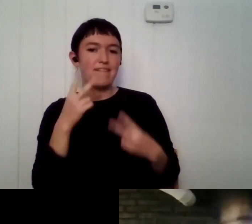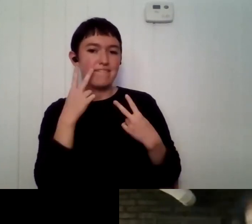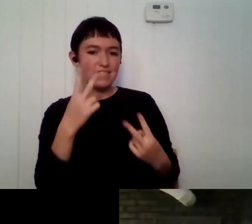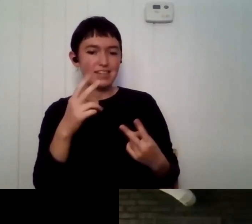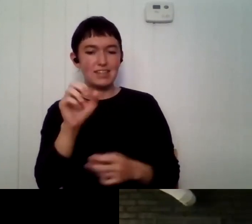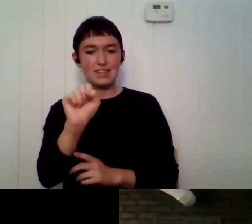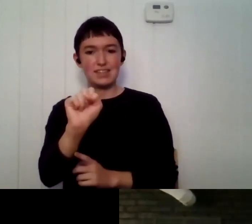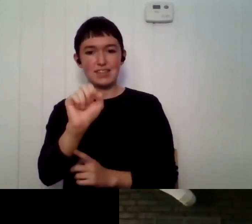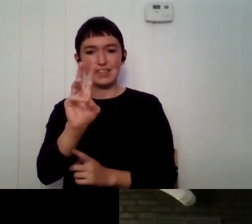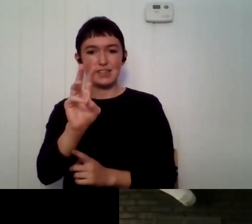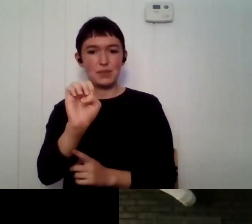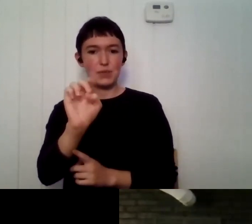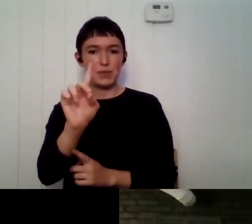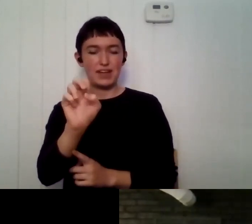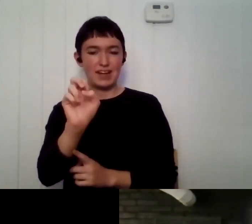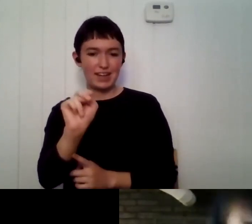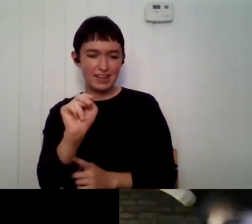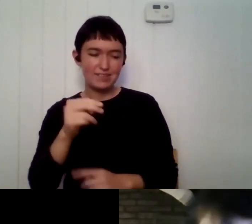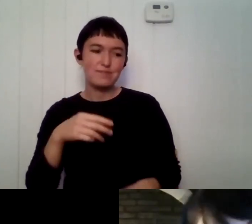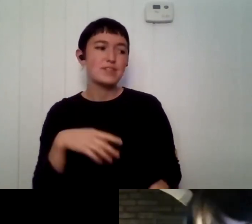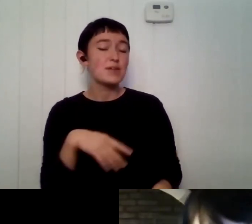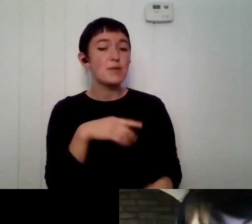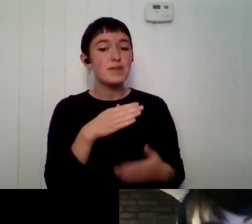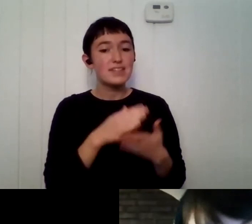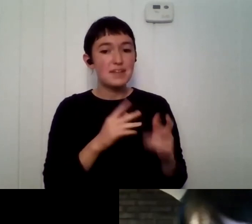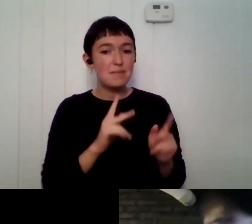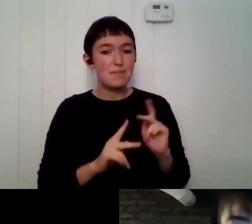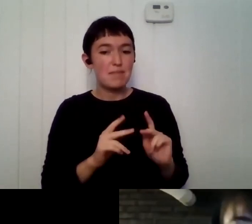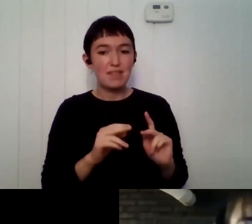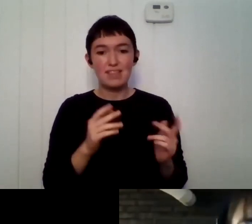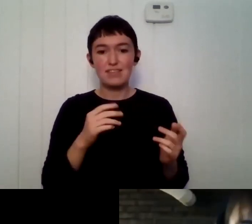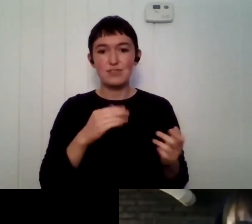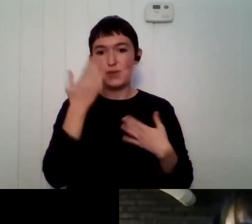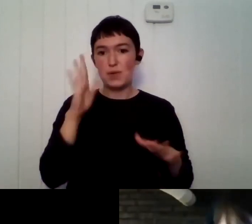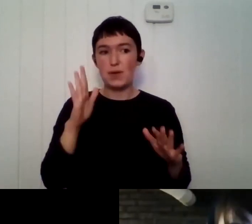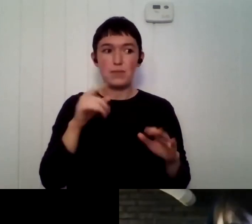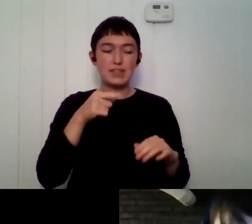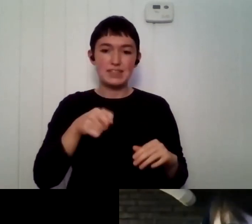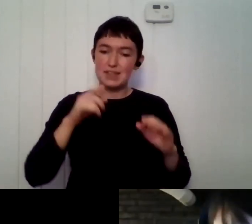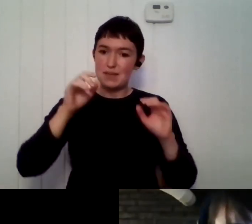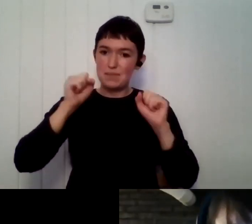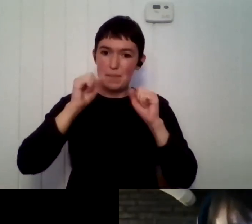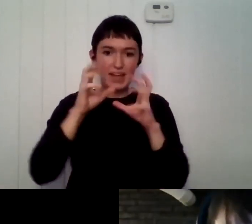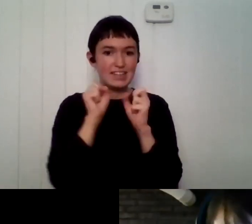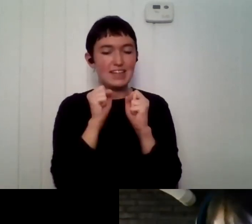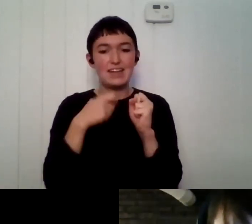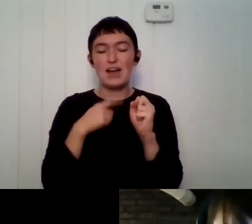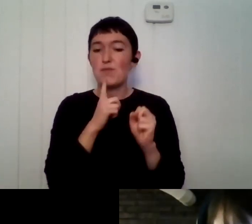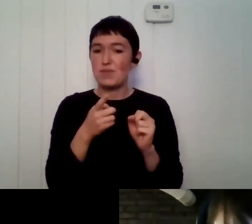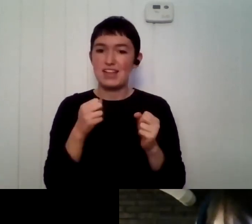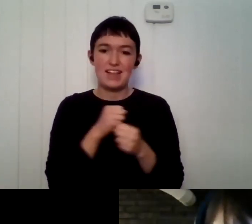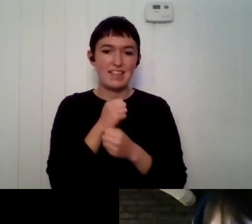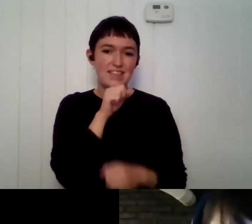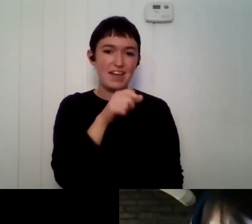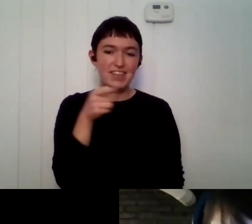underrated, especially maybe for folks coming from the US. So I would encourage people to go, and yeah, I really love it. So that's great.